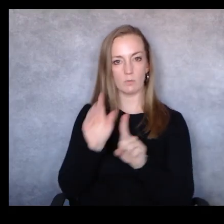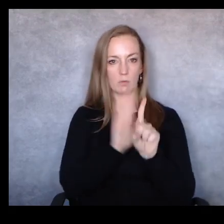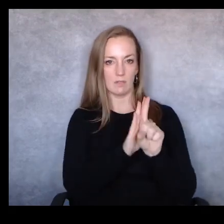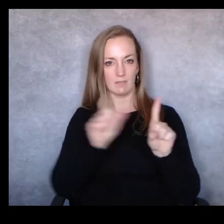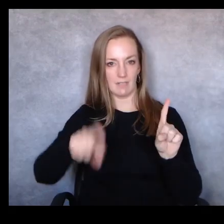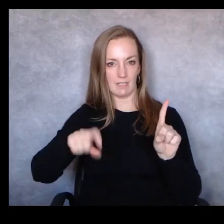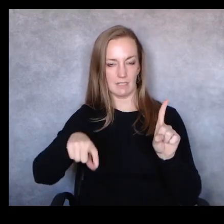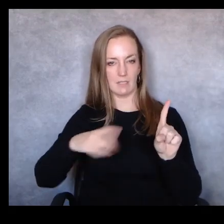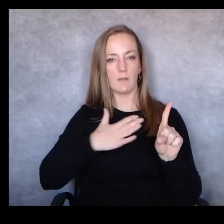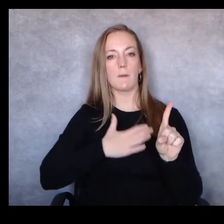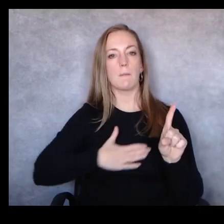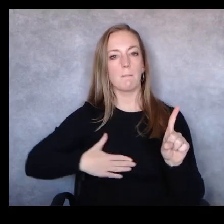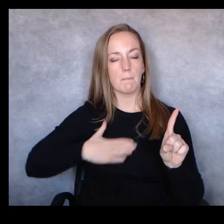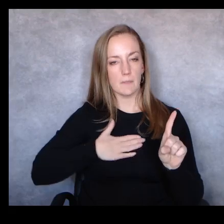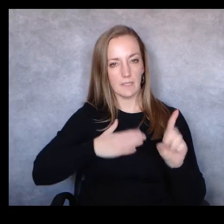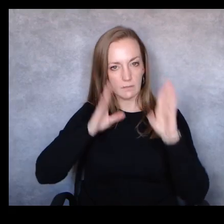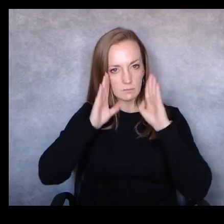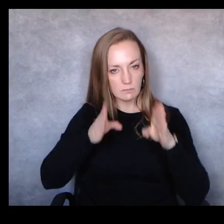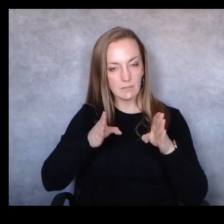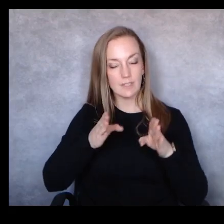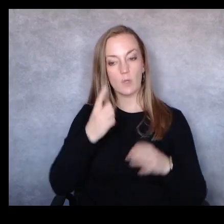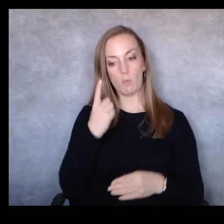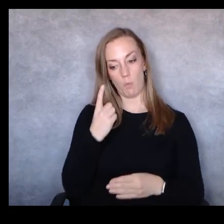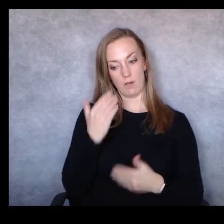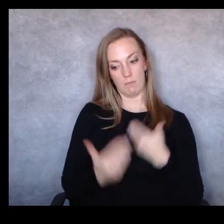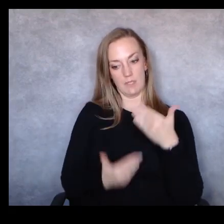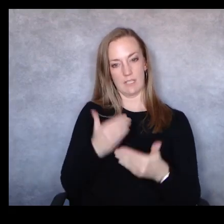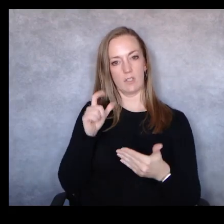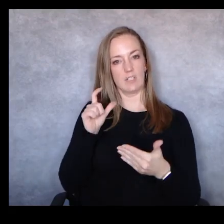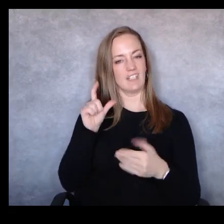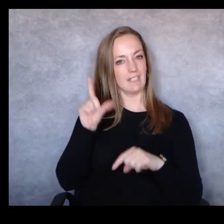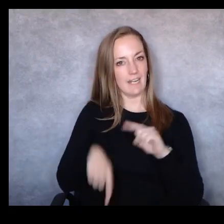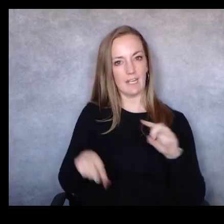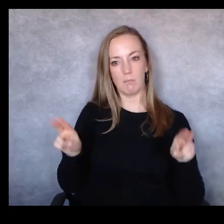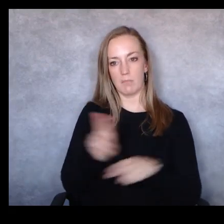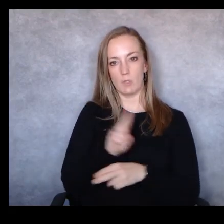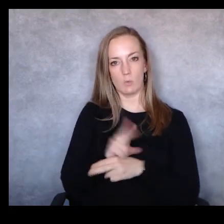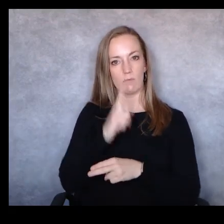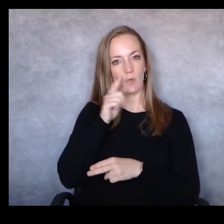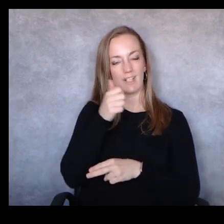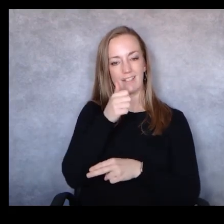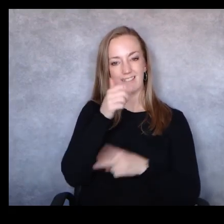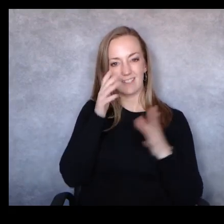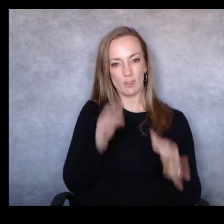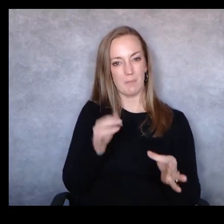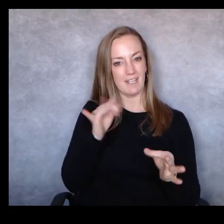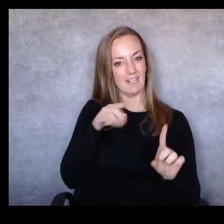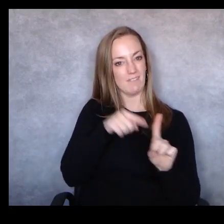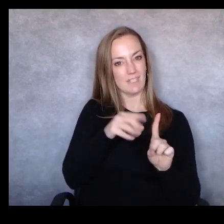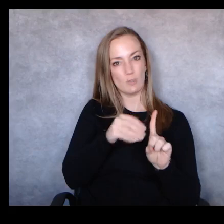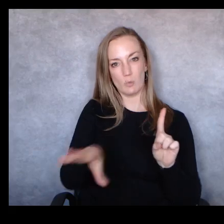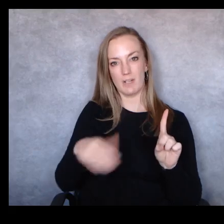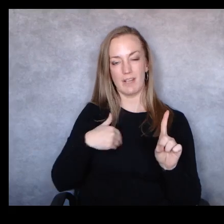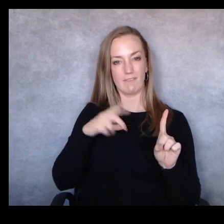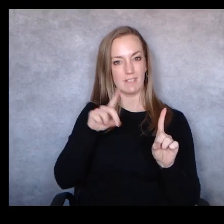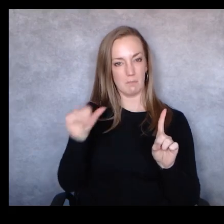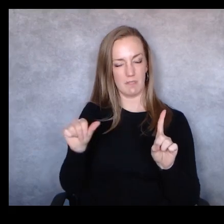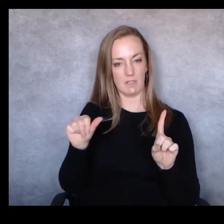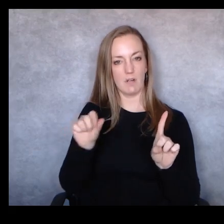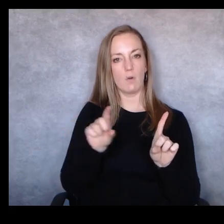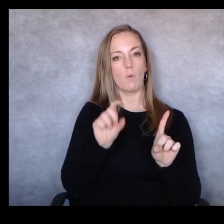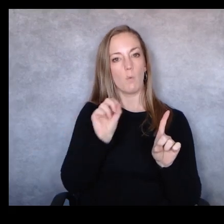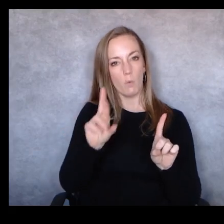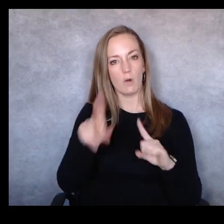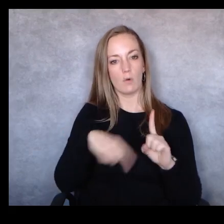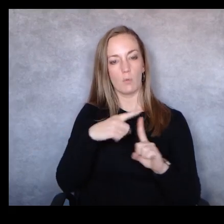Please note, a single procedure must not be used for determining if a child has a disability and when creating